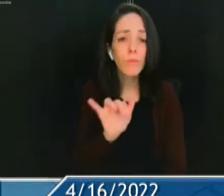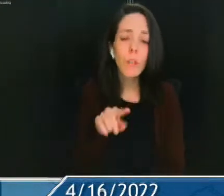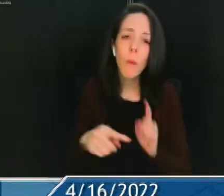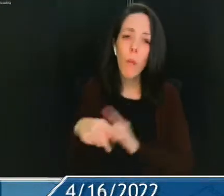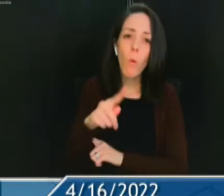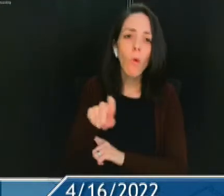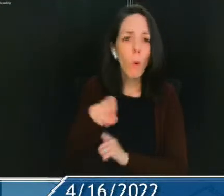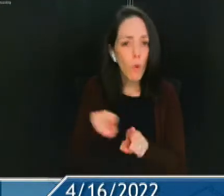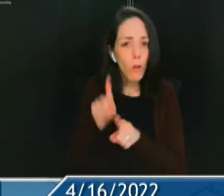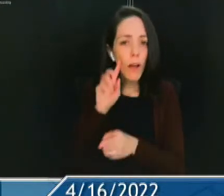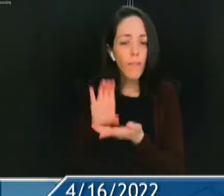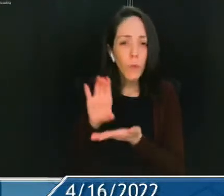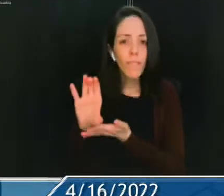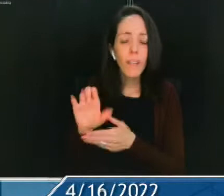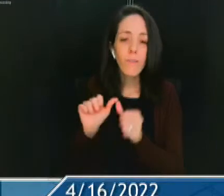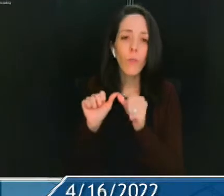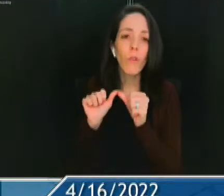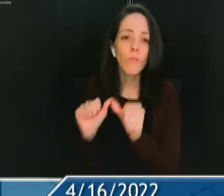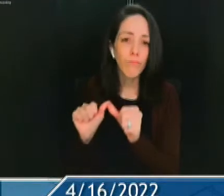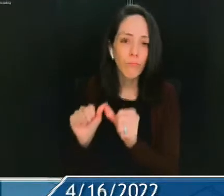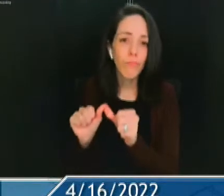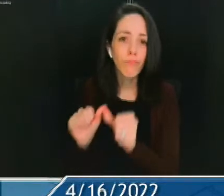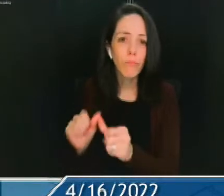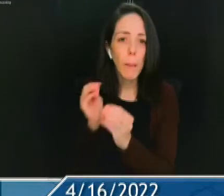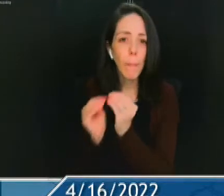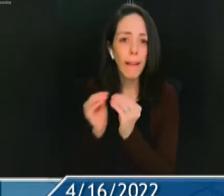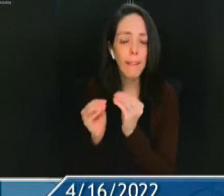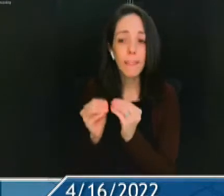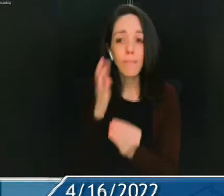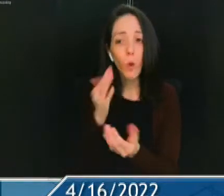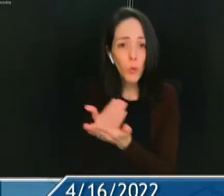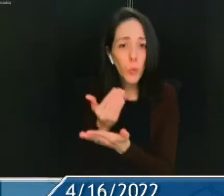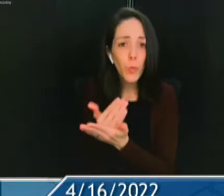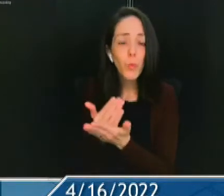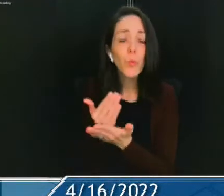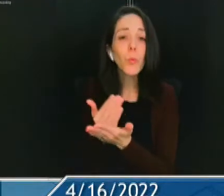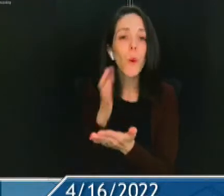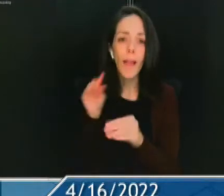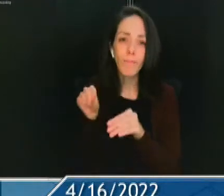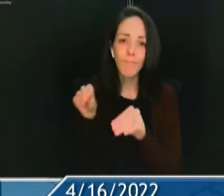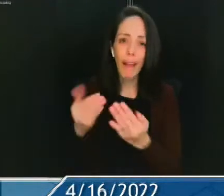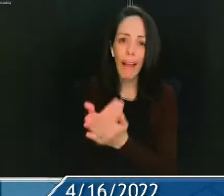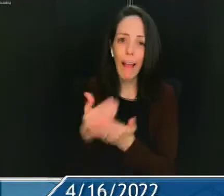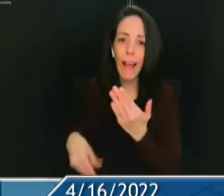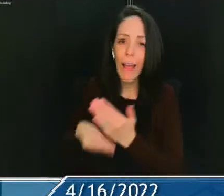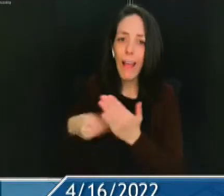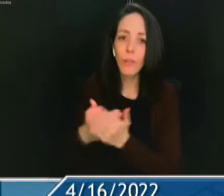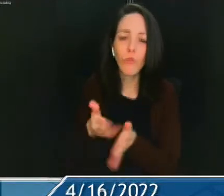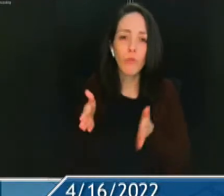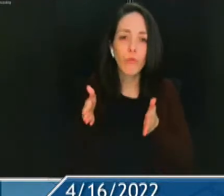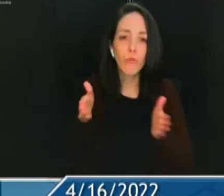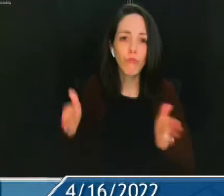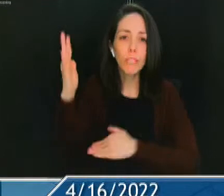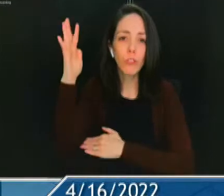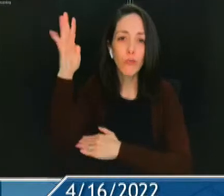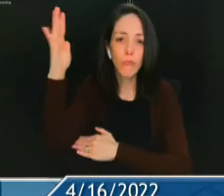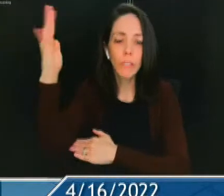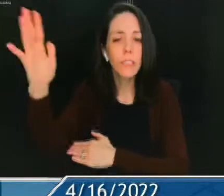invest in the long-term maintenance of both new and existing street trees. The city knows it has to do so. It commissioned studies